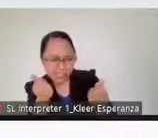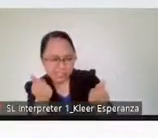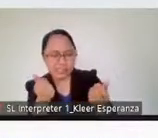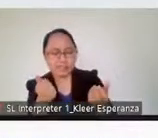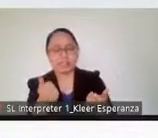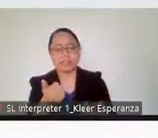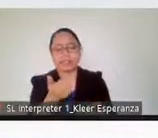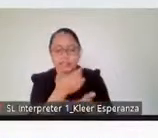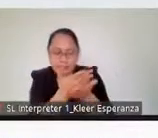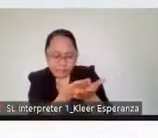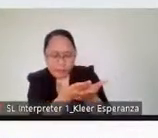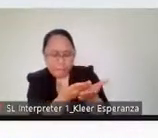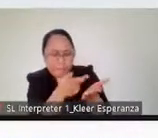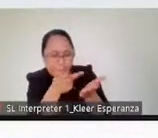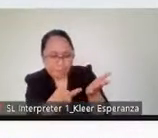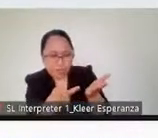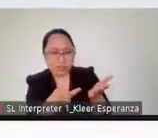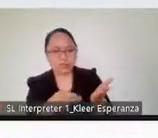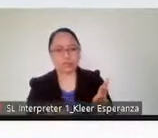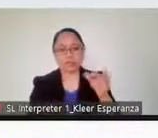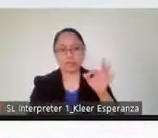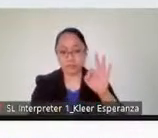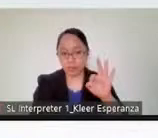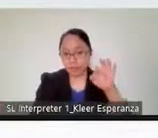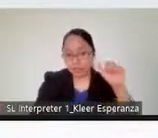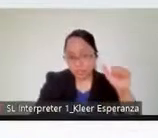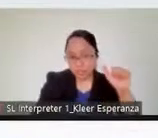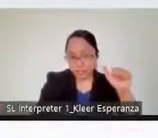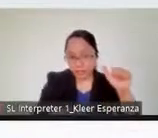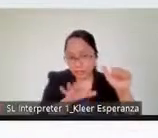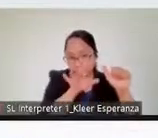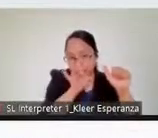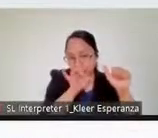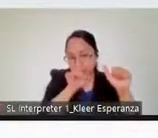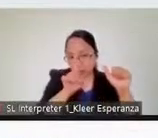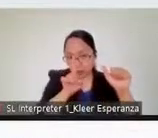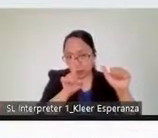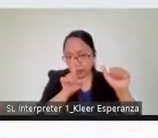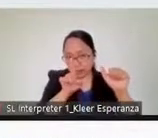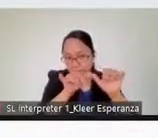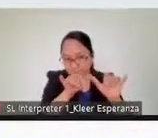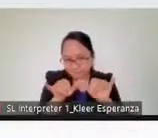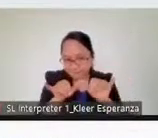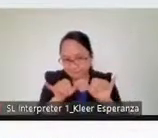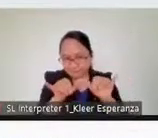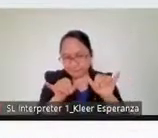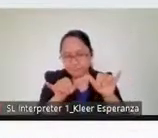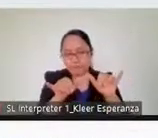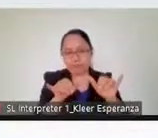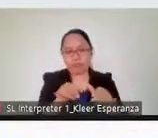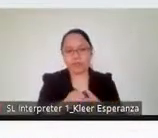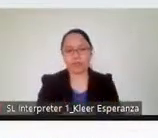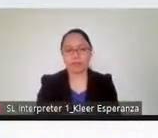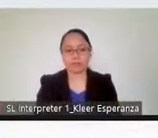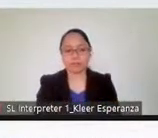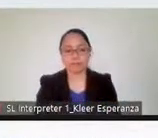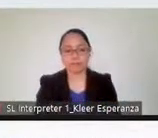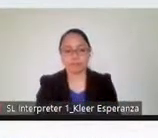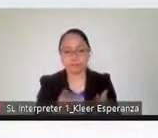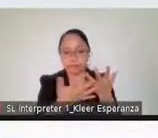is 81 centimeters, and its maximum width is 21 centimeters. The warp threads were tie-dyed in red and black